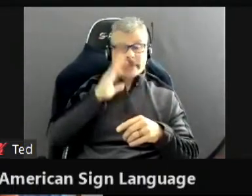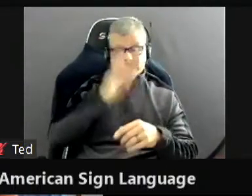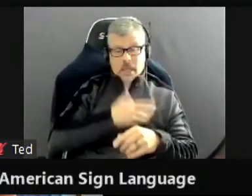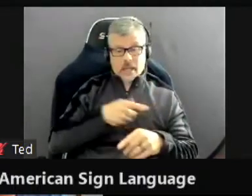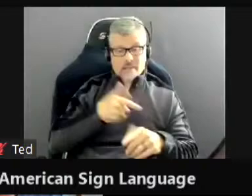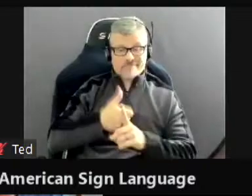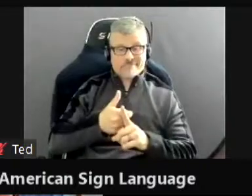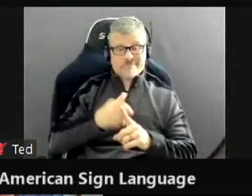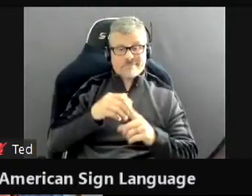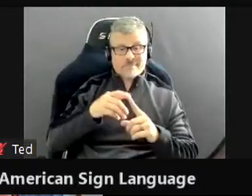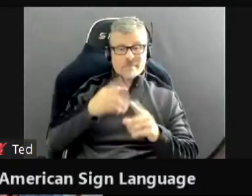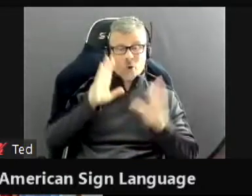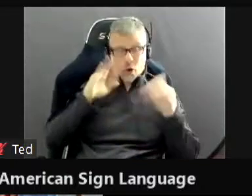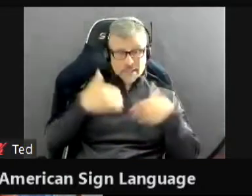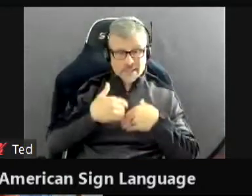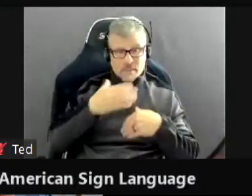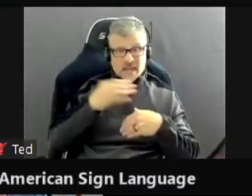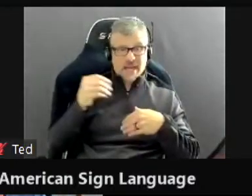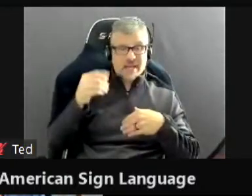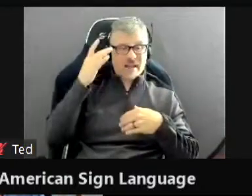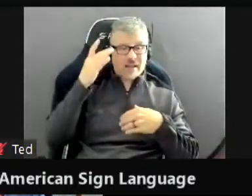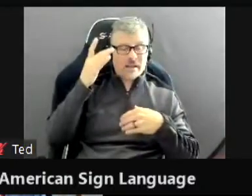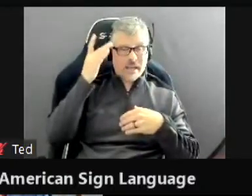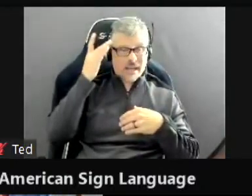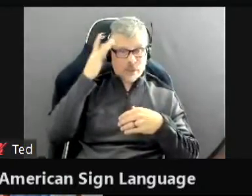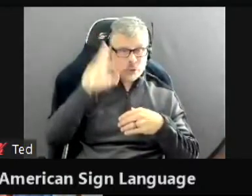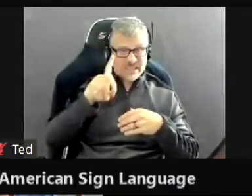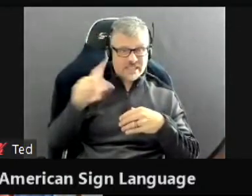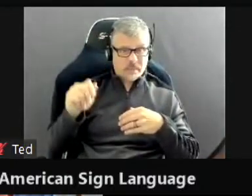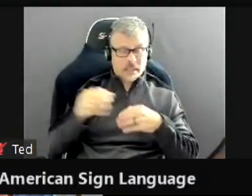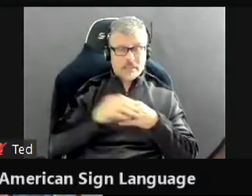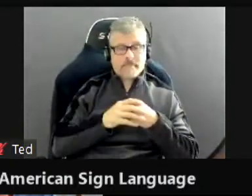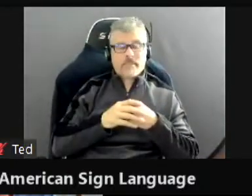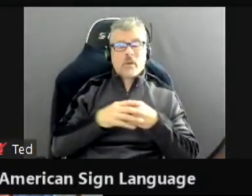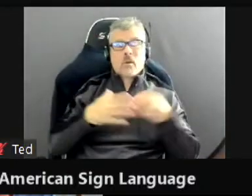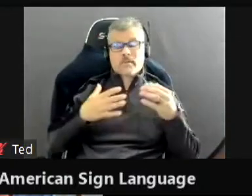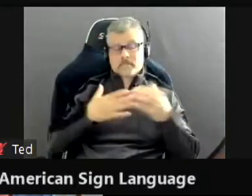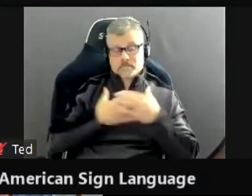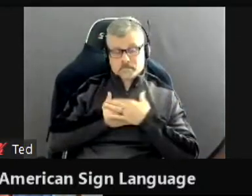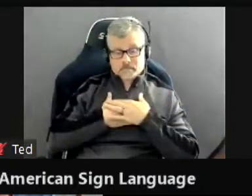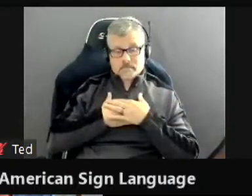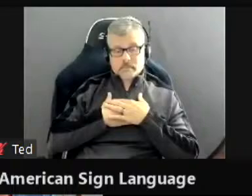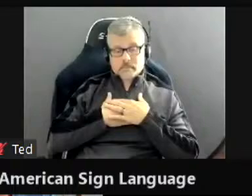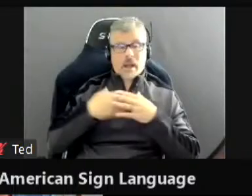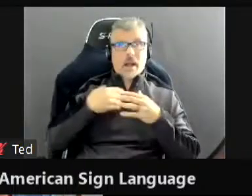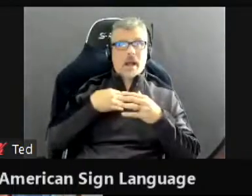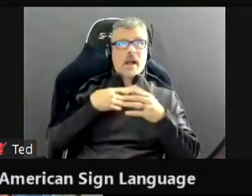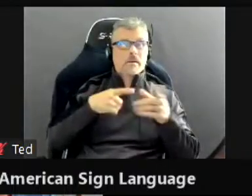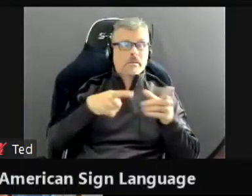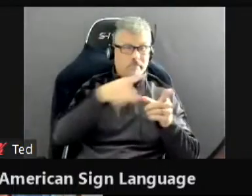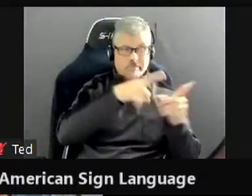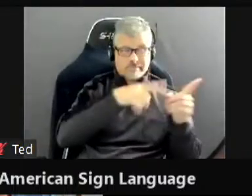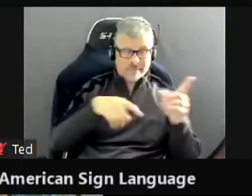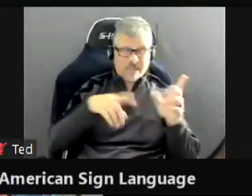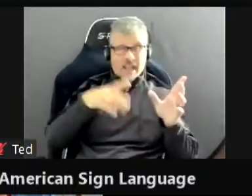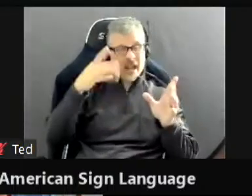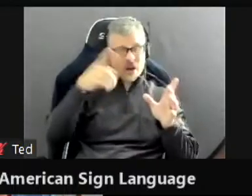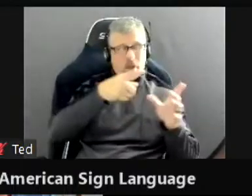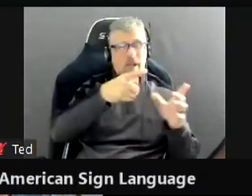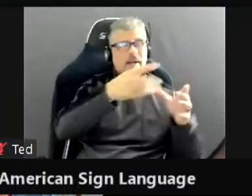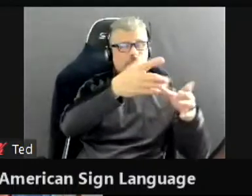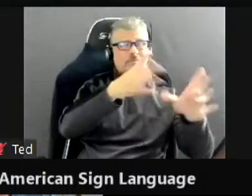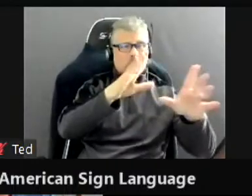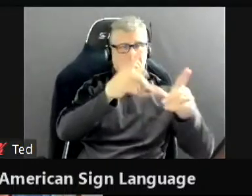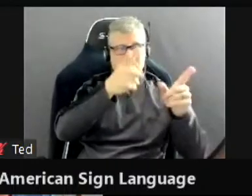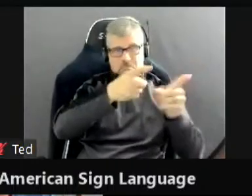disability. What I think, which kind of sums up what everyone before me said, I think